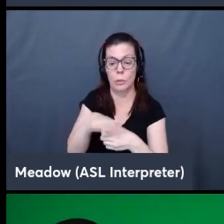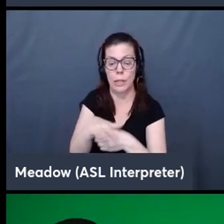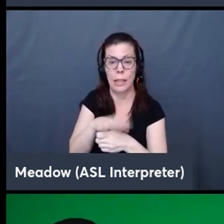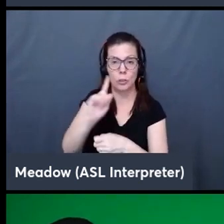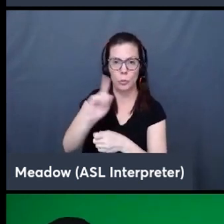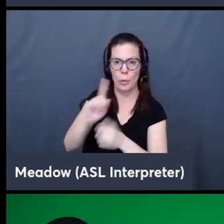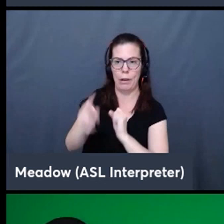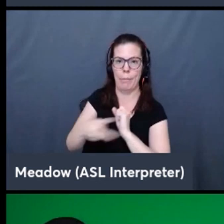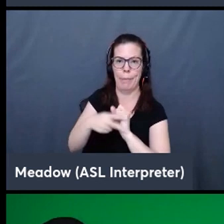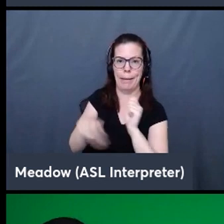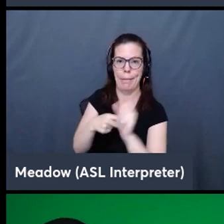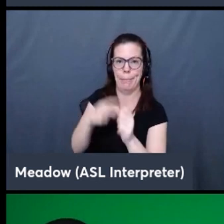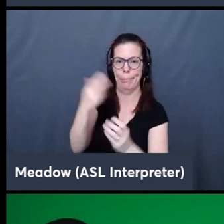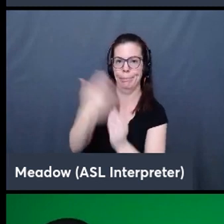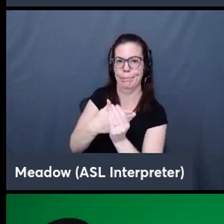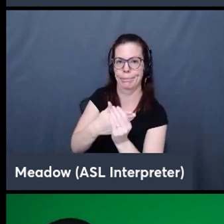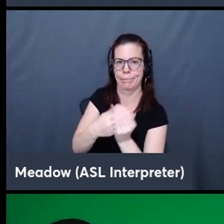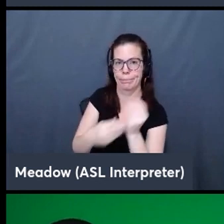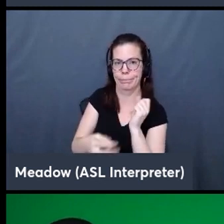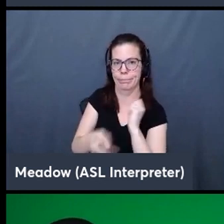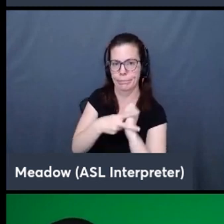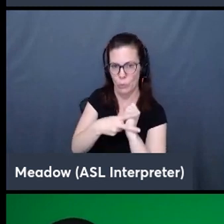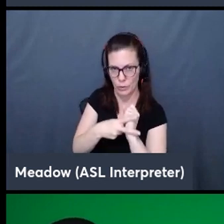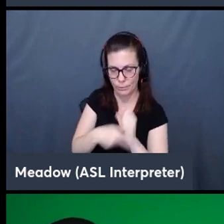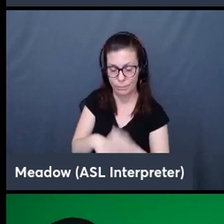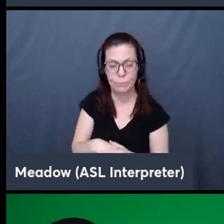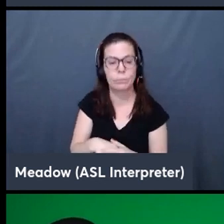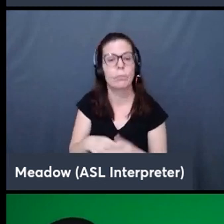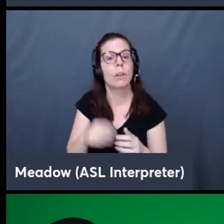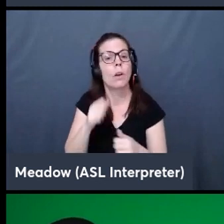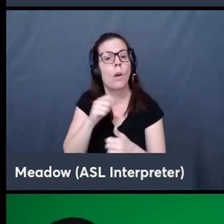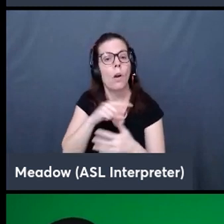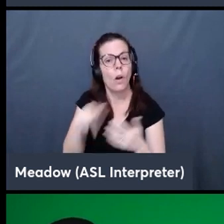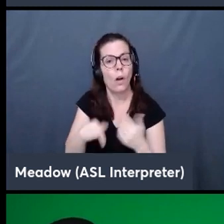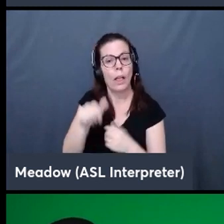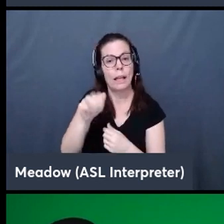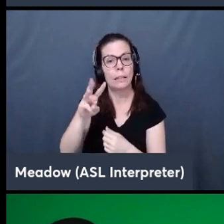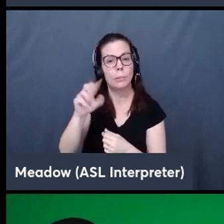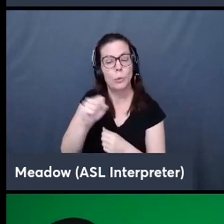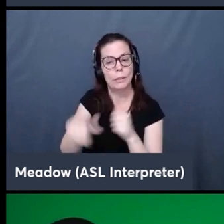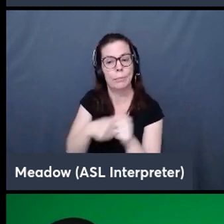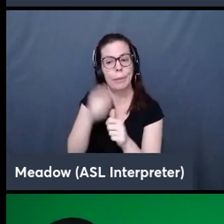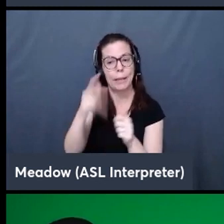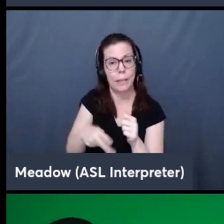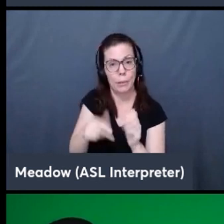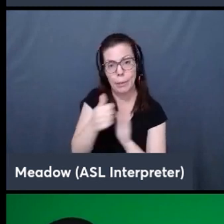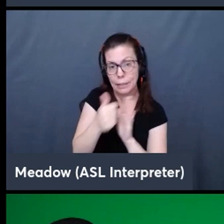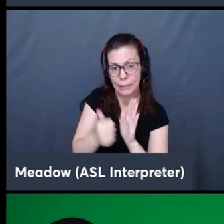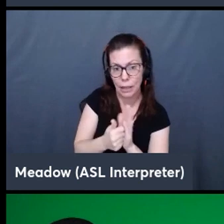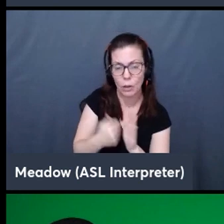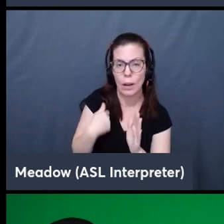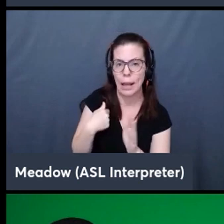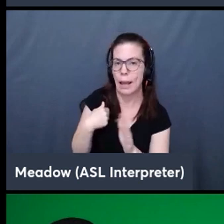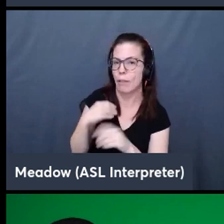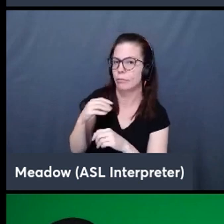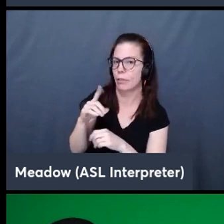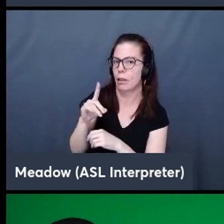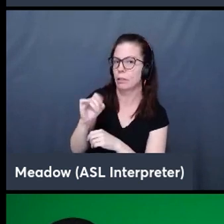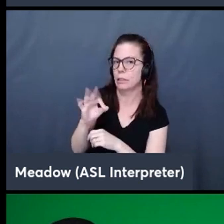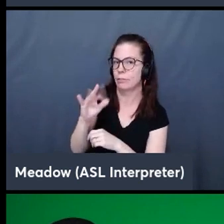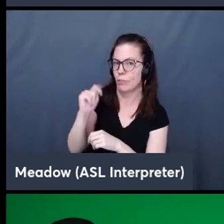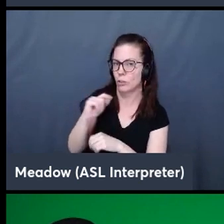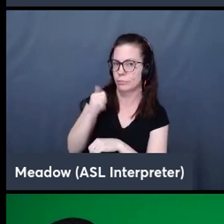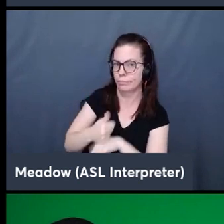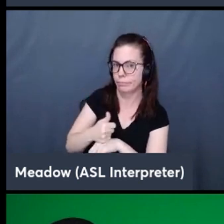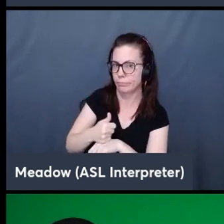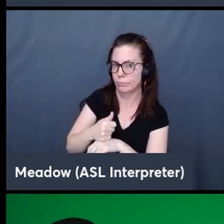stored. And every AWS backup account has a default backup vault.